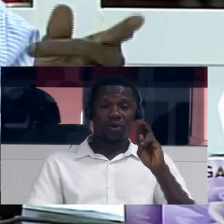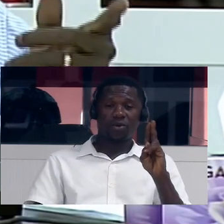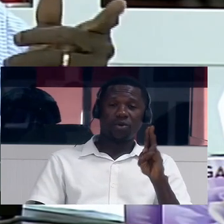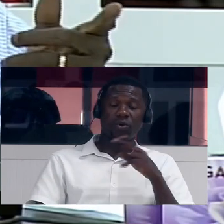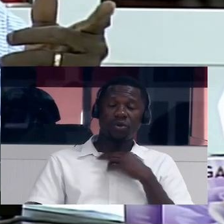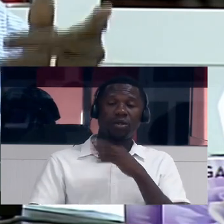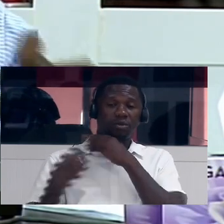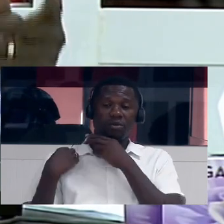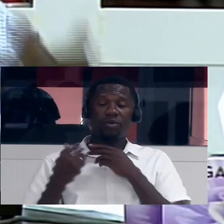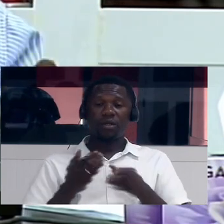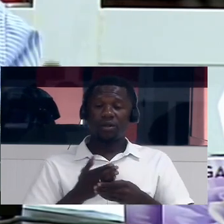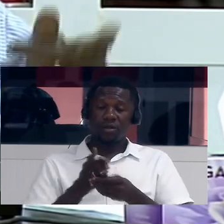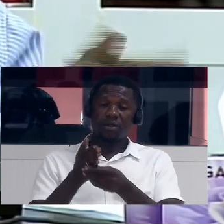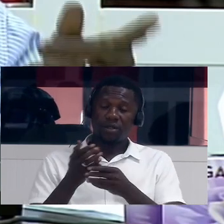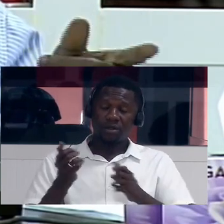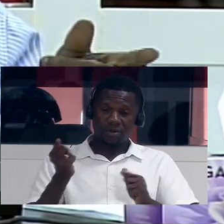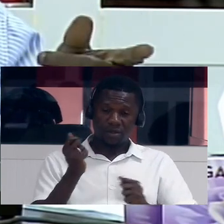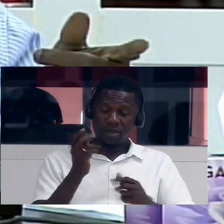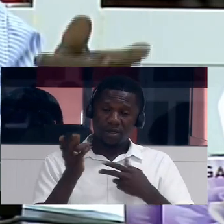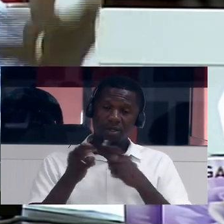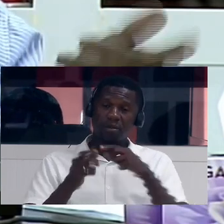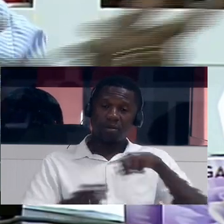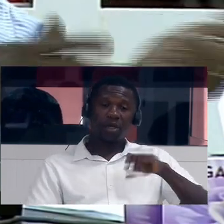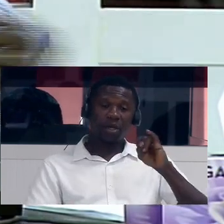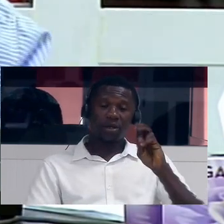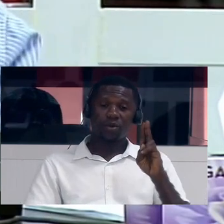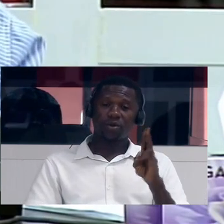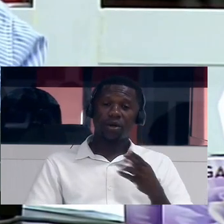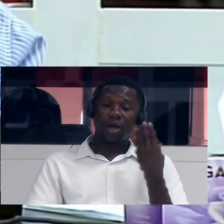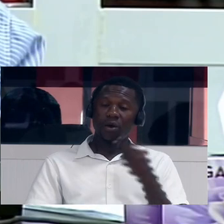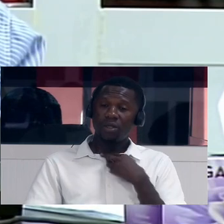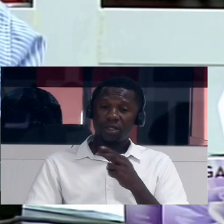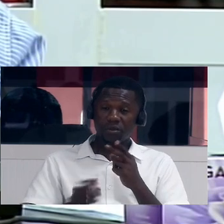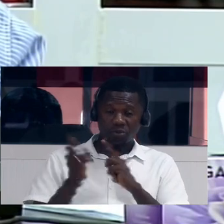in charge of the ammunitions at the PIU? How did the ammunitions come out?